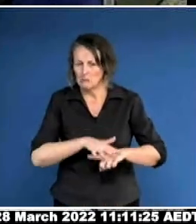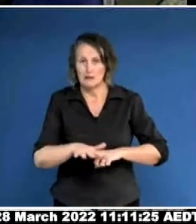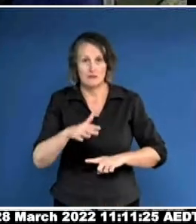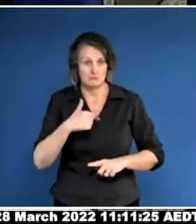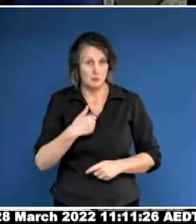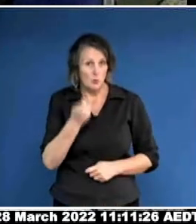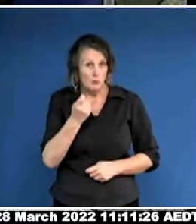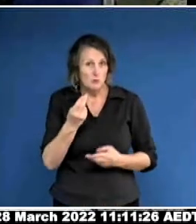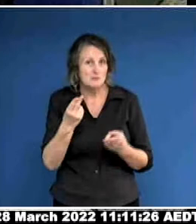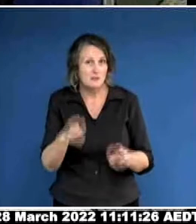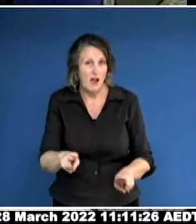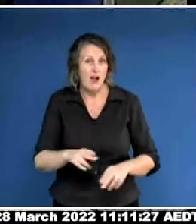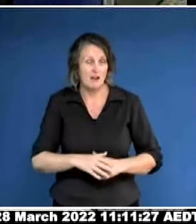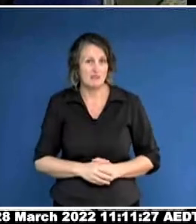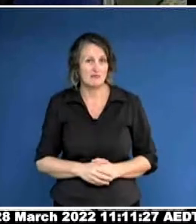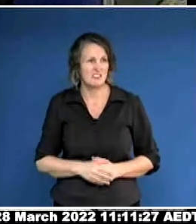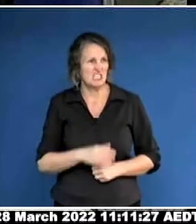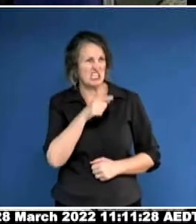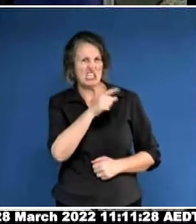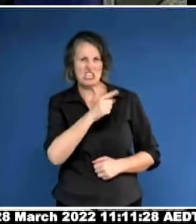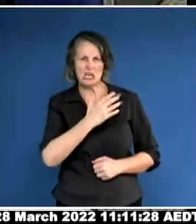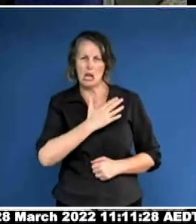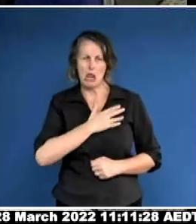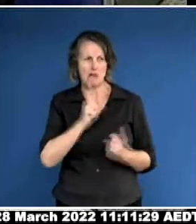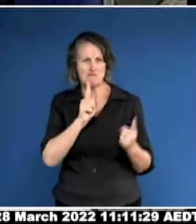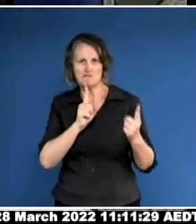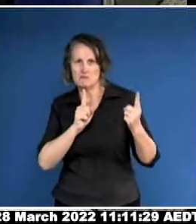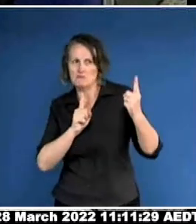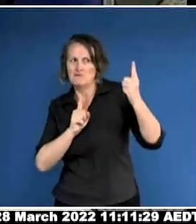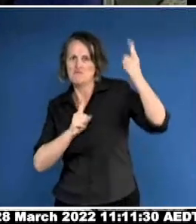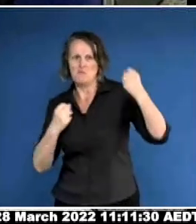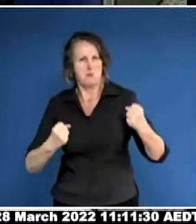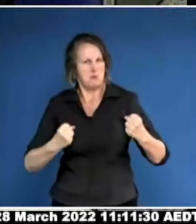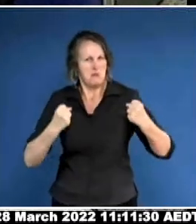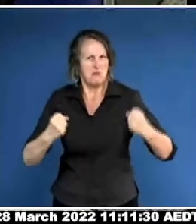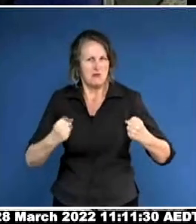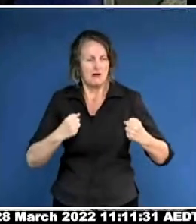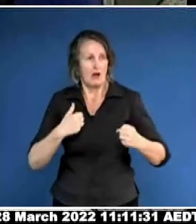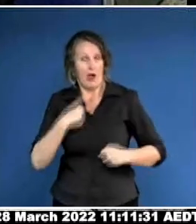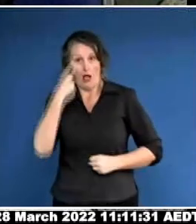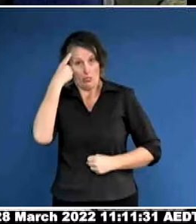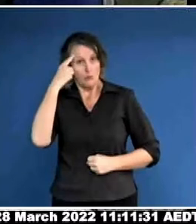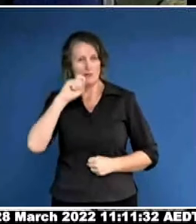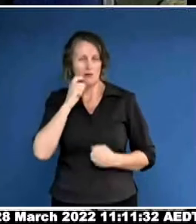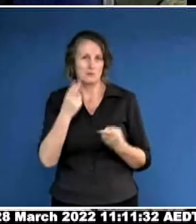He was drunk on power and I thought I was going to die.